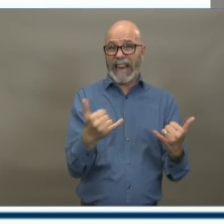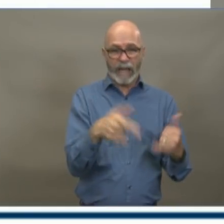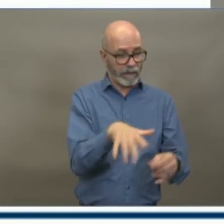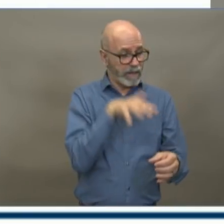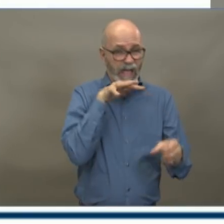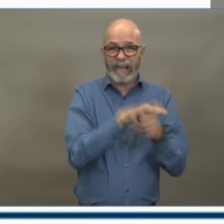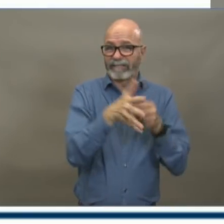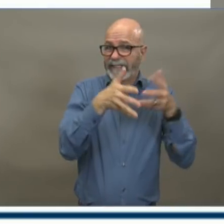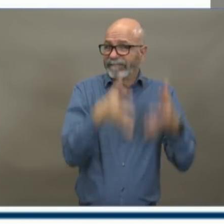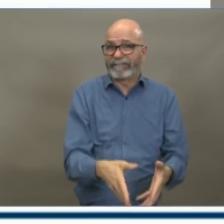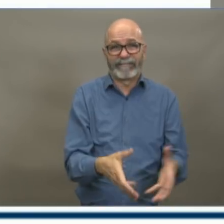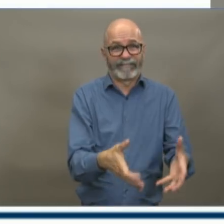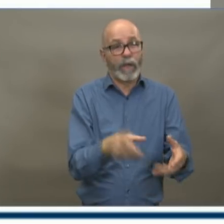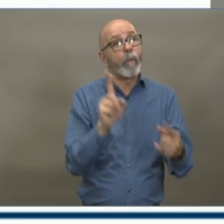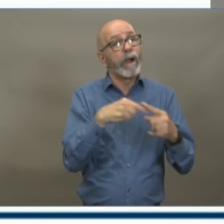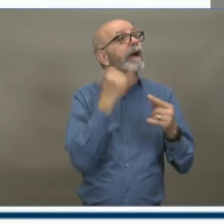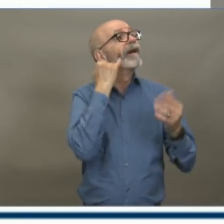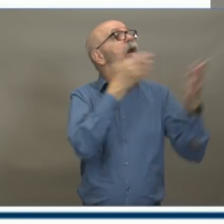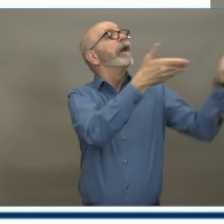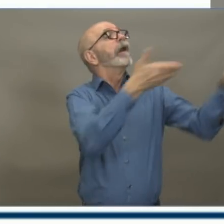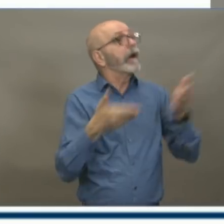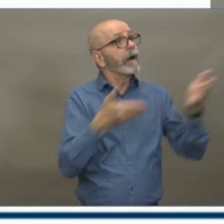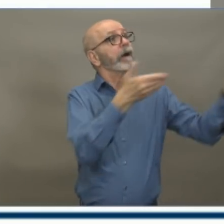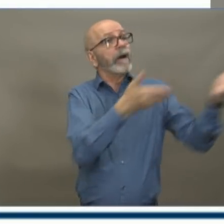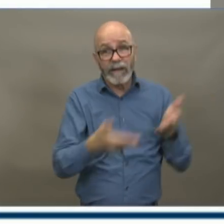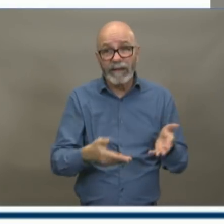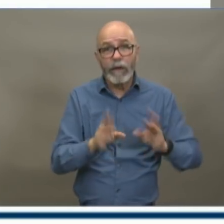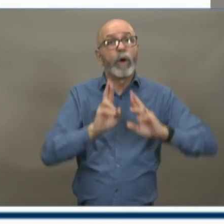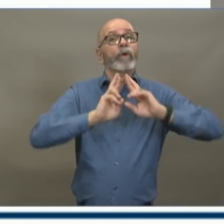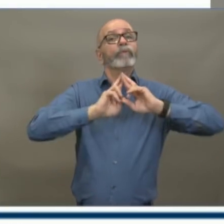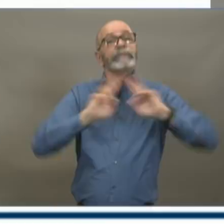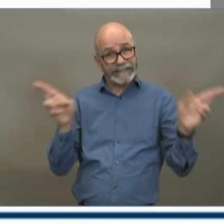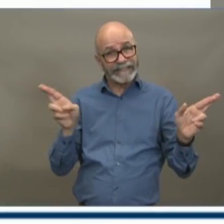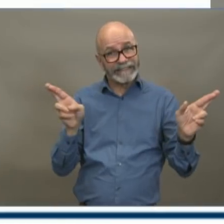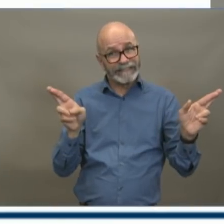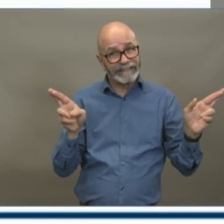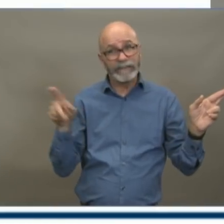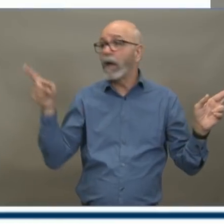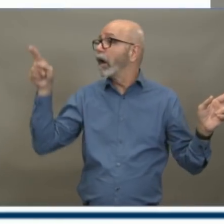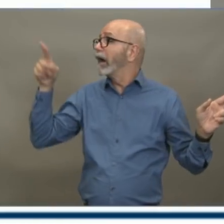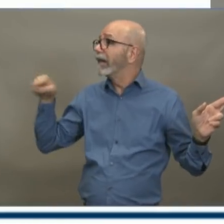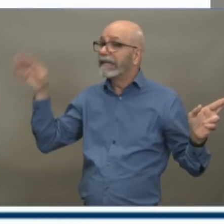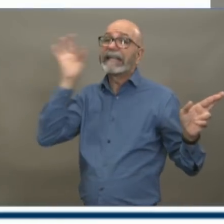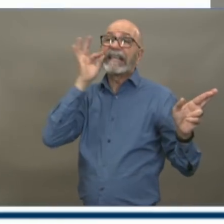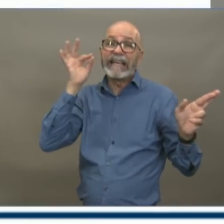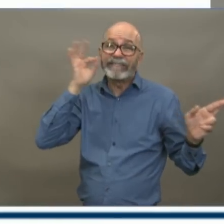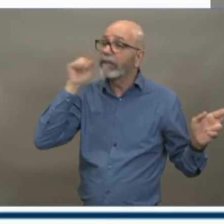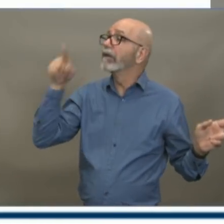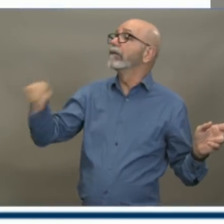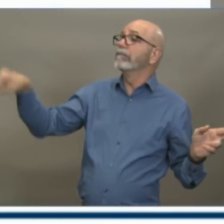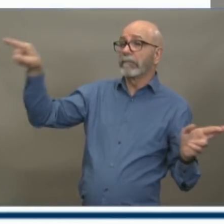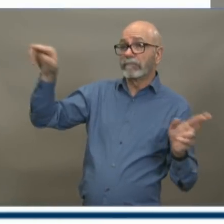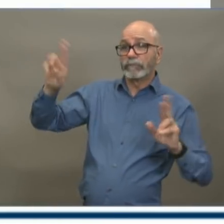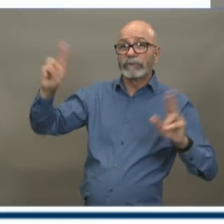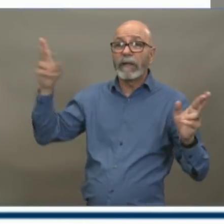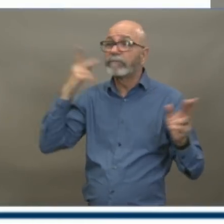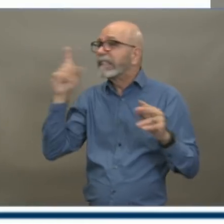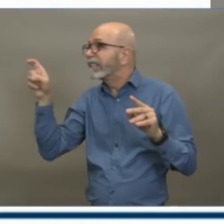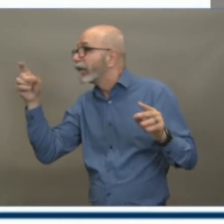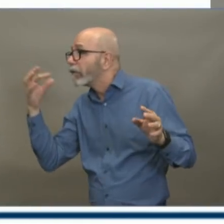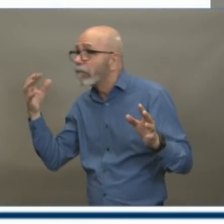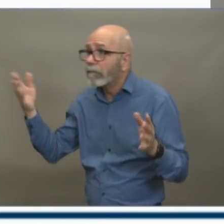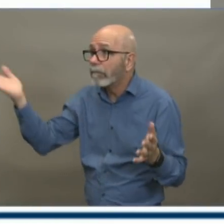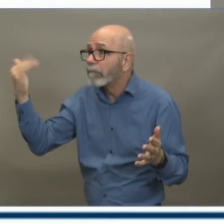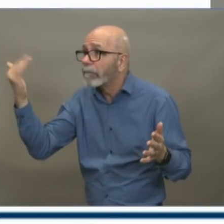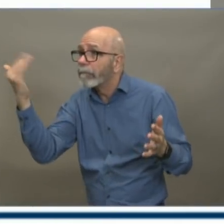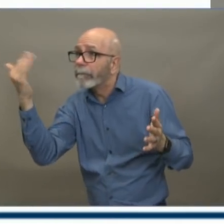when we'll be able to do our prototype First Nations community clinics, we're thinking, whether we can do 1 or 2, will depend on what we